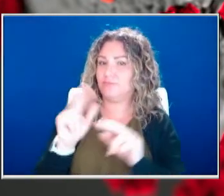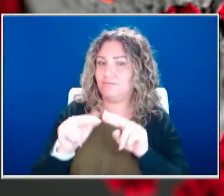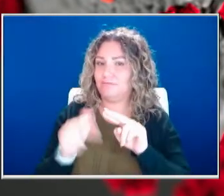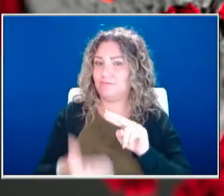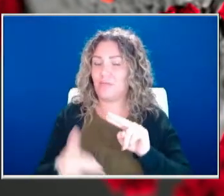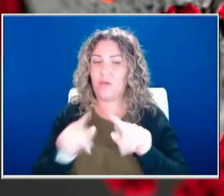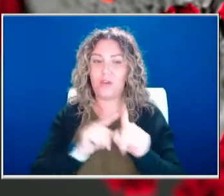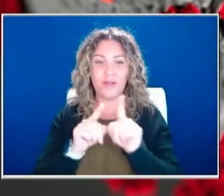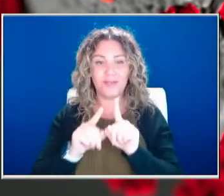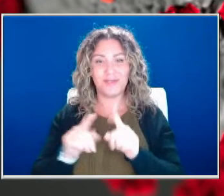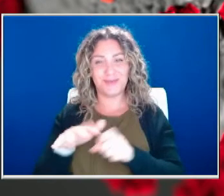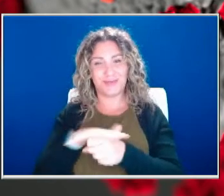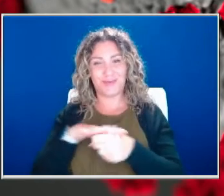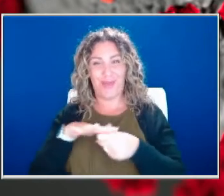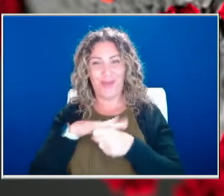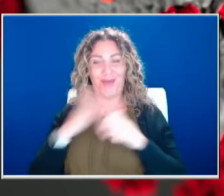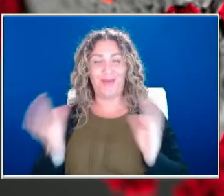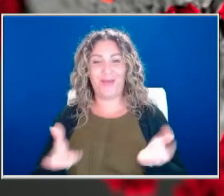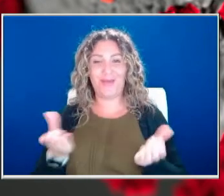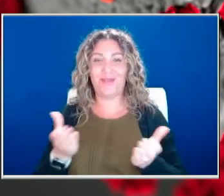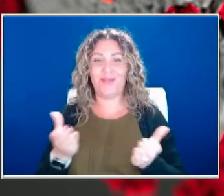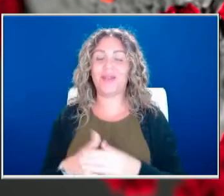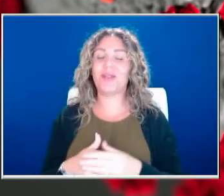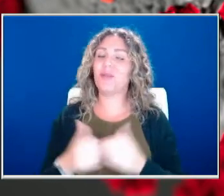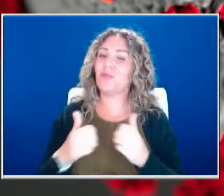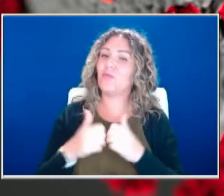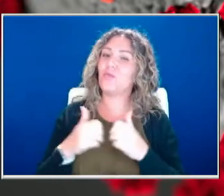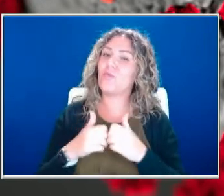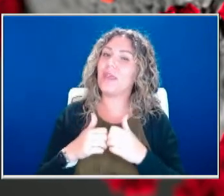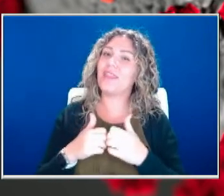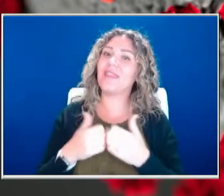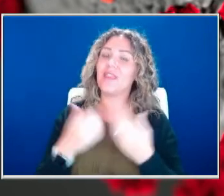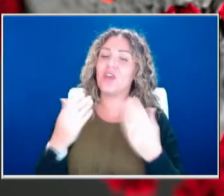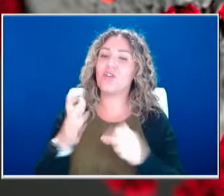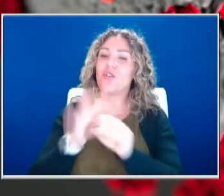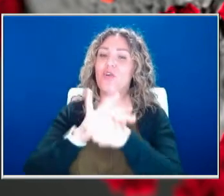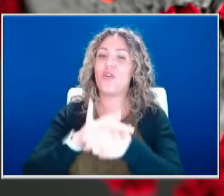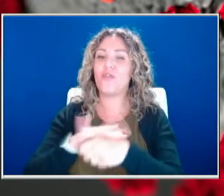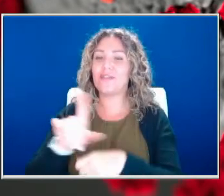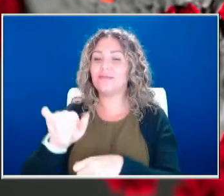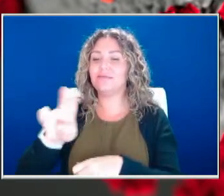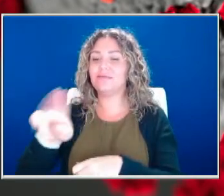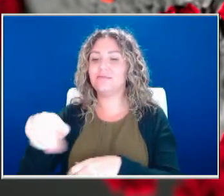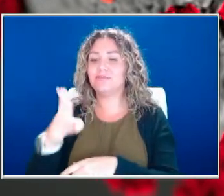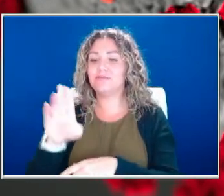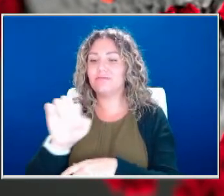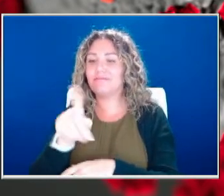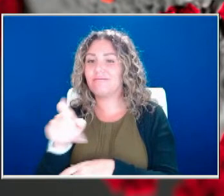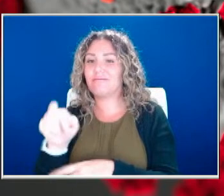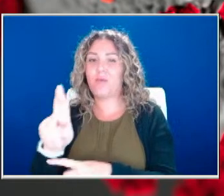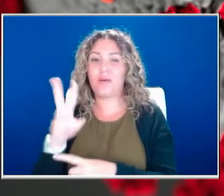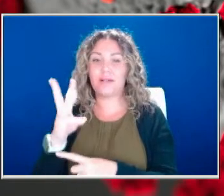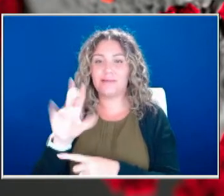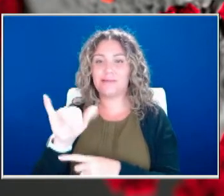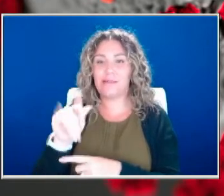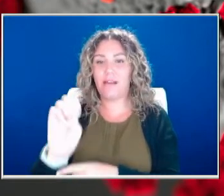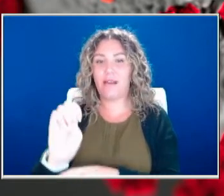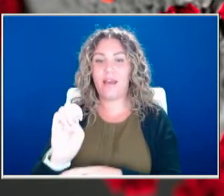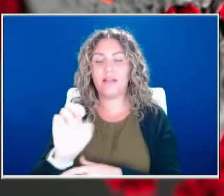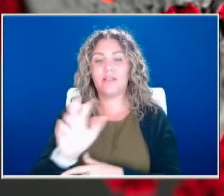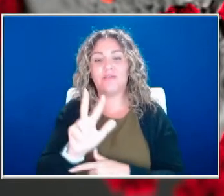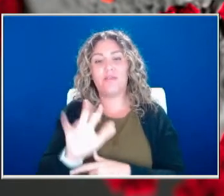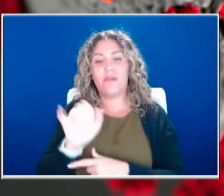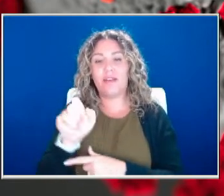locally based on the MARC COVID dashboard. But today in the health system, we have 16 active infections, 3 in the ICU and 2